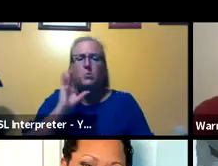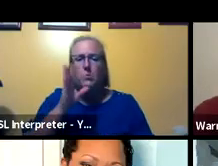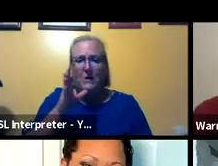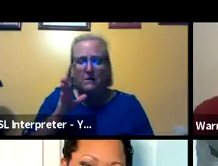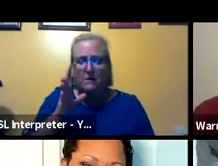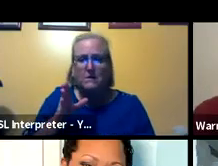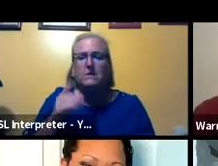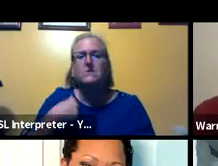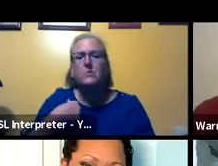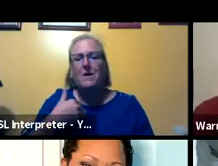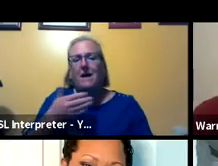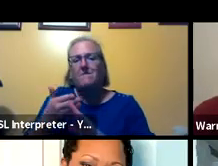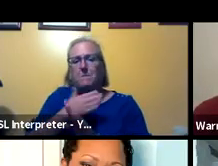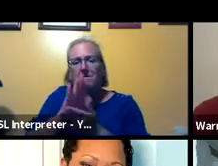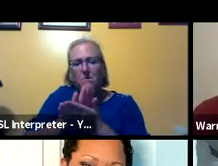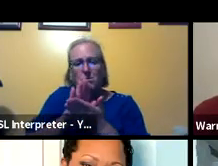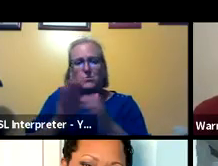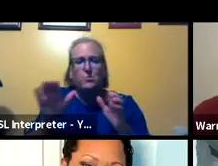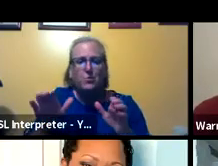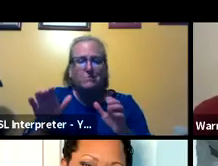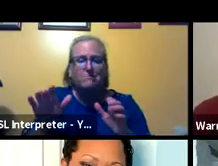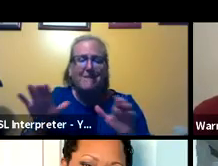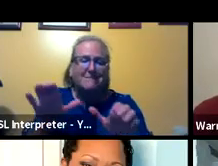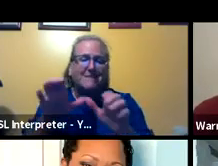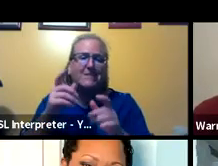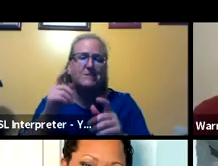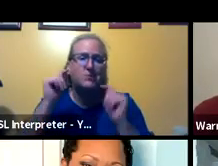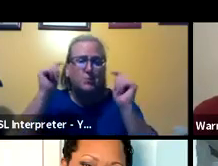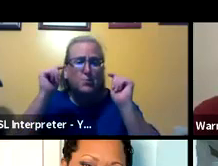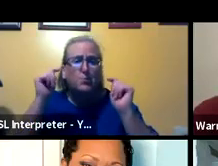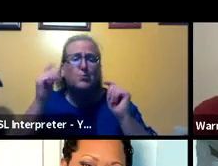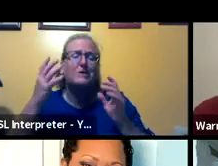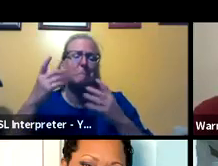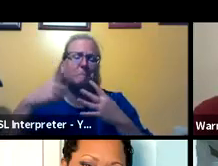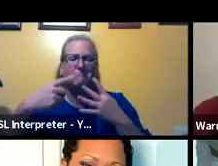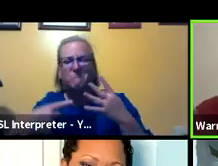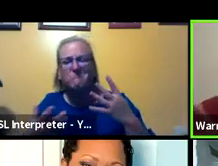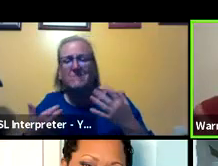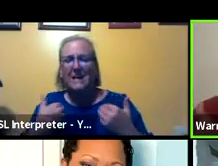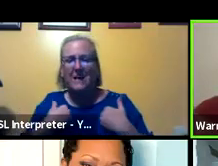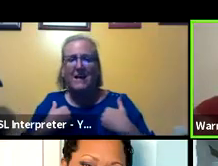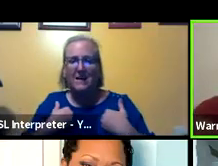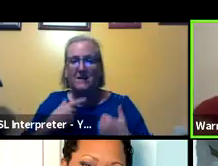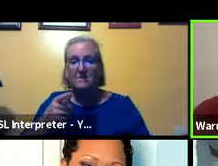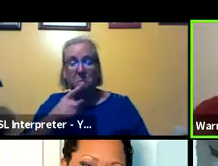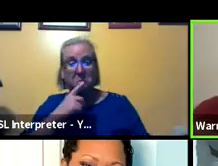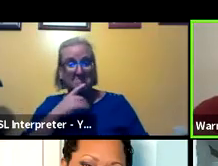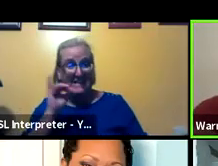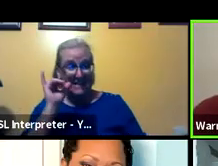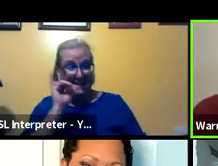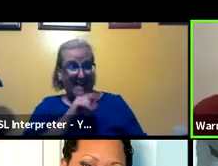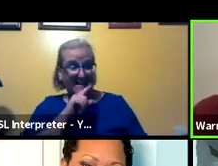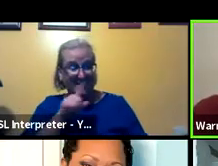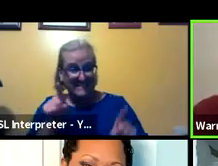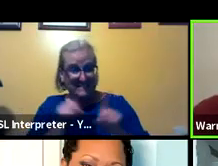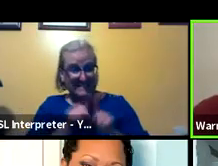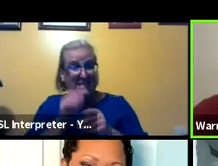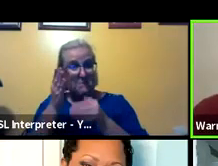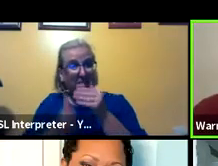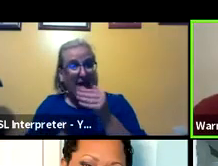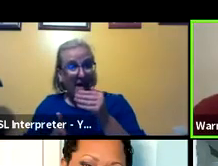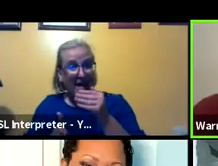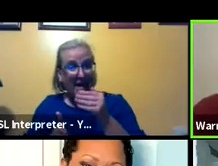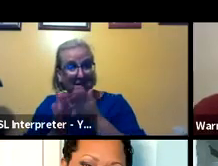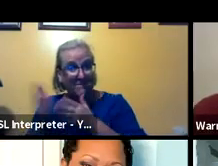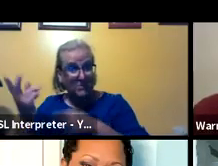school tutoring and other activities taking place in case those families have to come together. Is that the same at the end of the school day